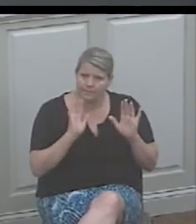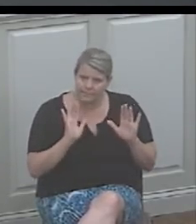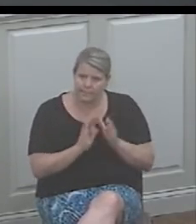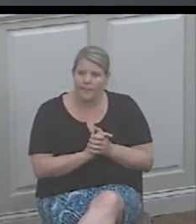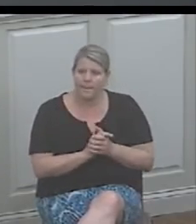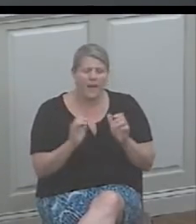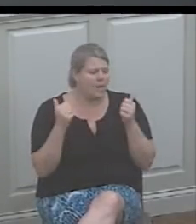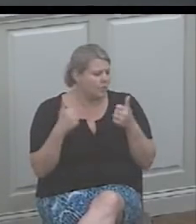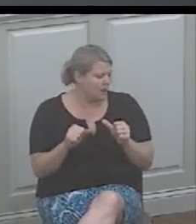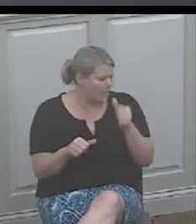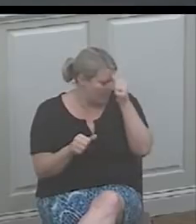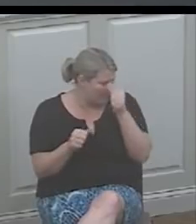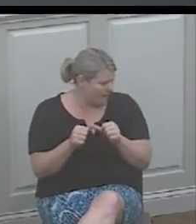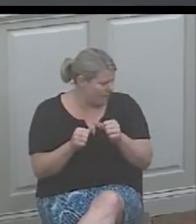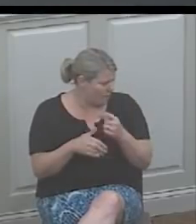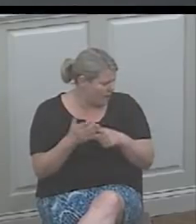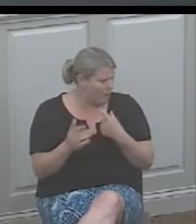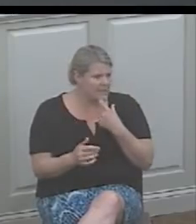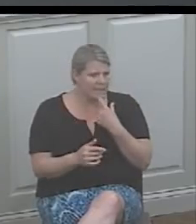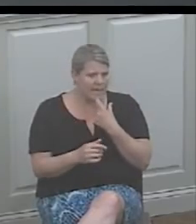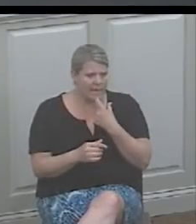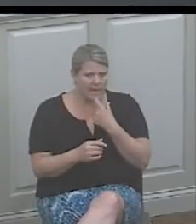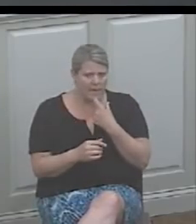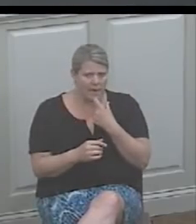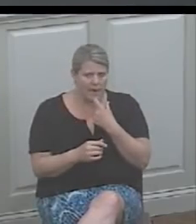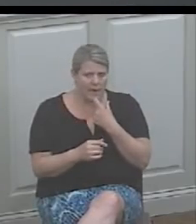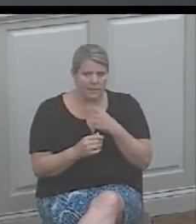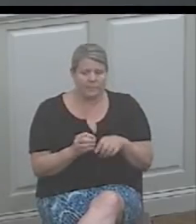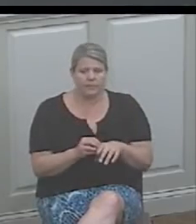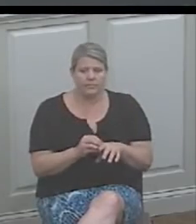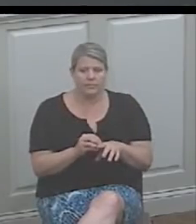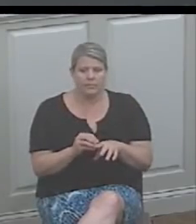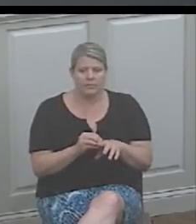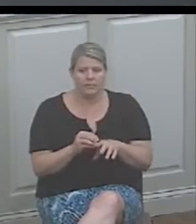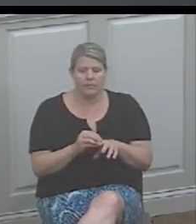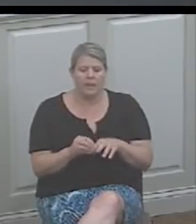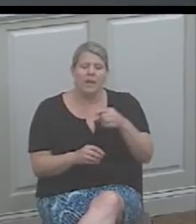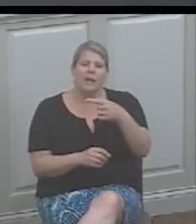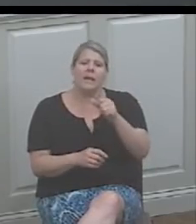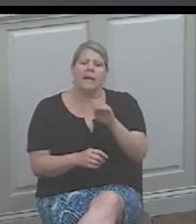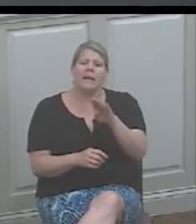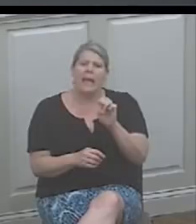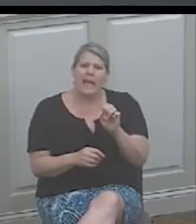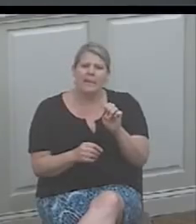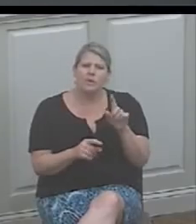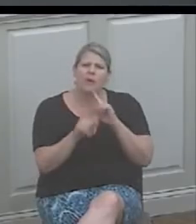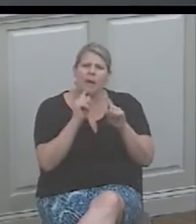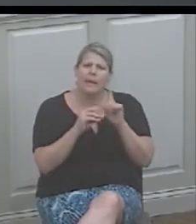I'm trying to remember exactly what all I wanted to say here. I can tell you that Gabe was talking about the starting